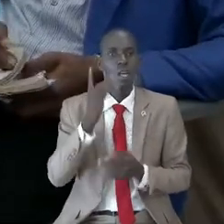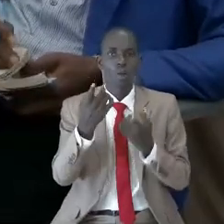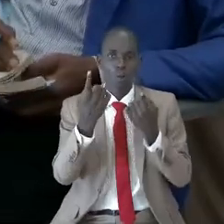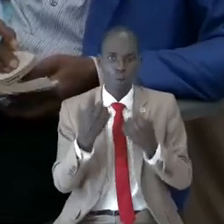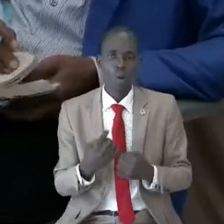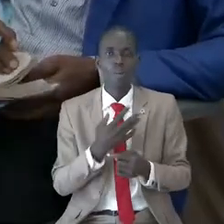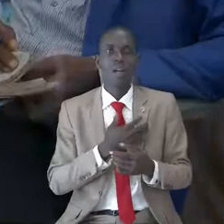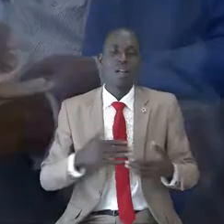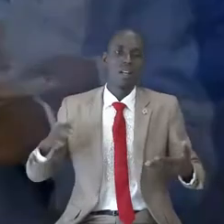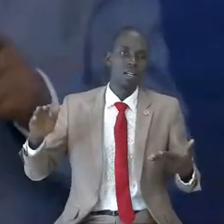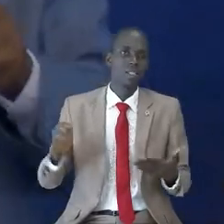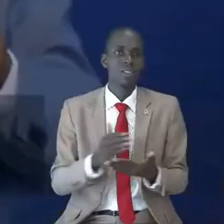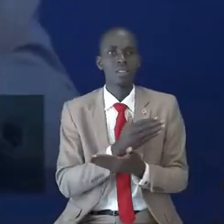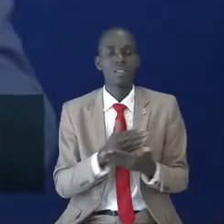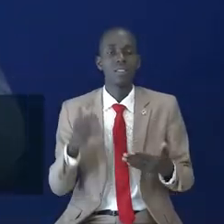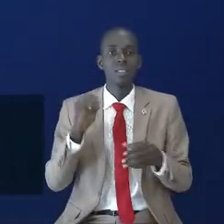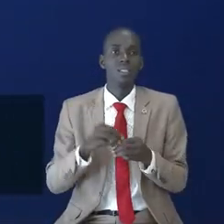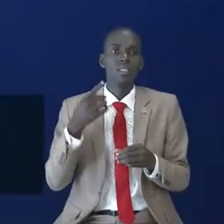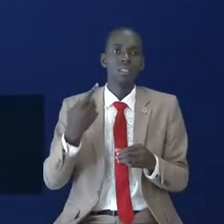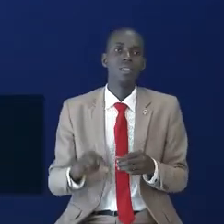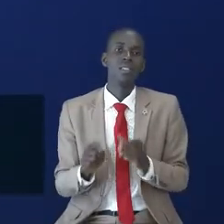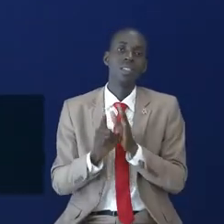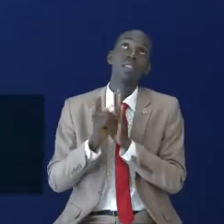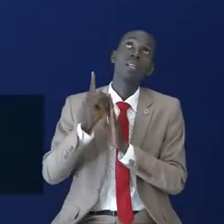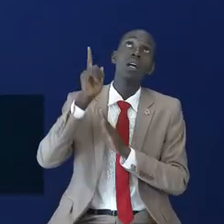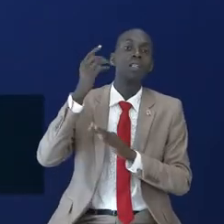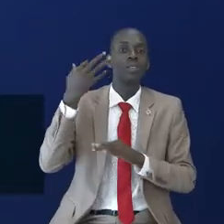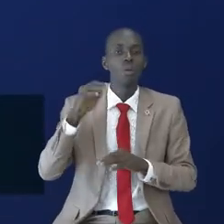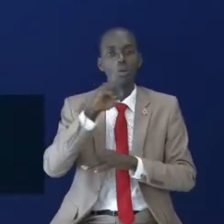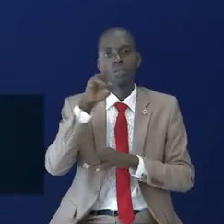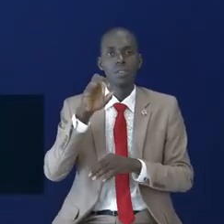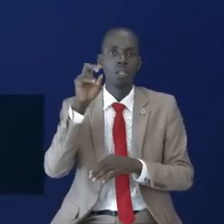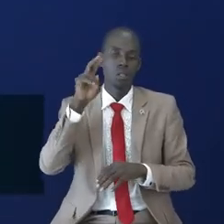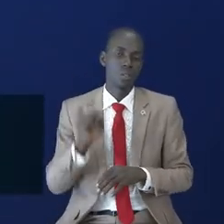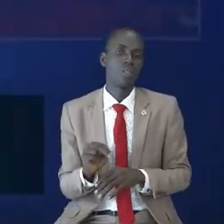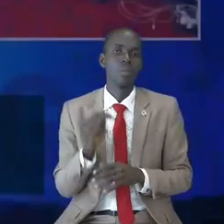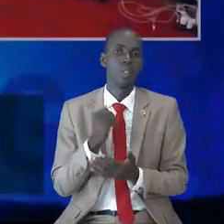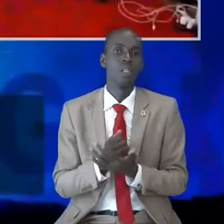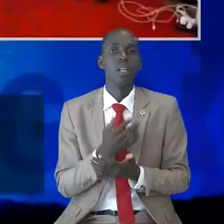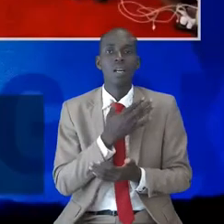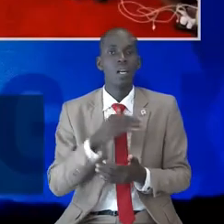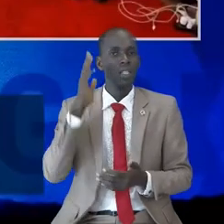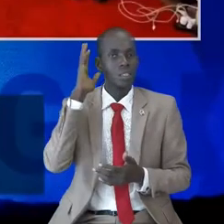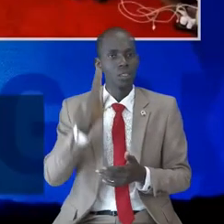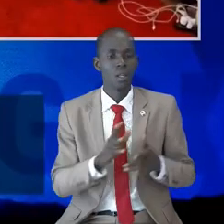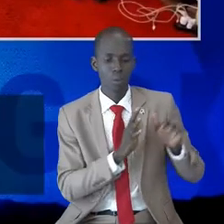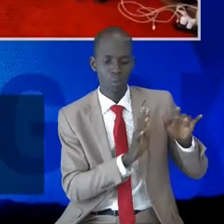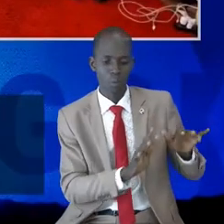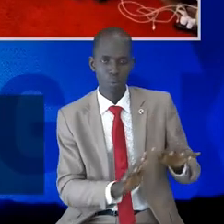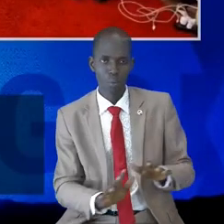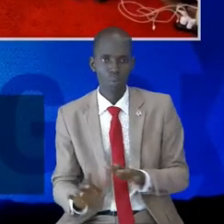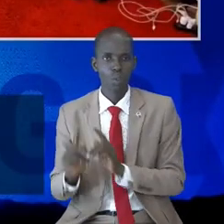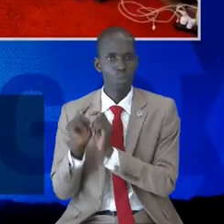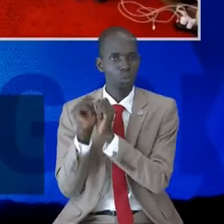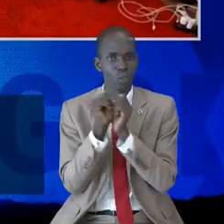shall come and sing in the height of Zion, and shall flow